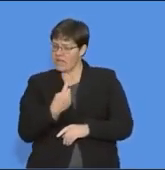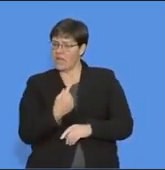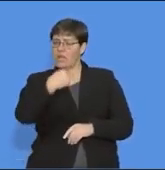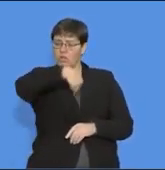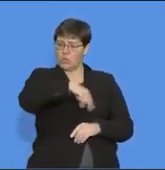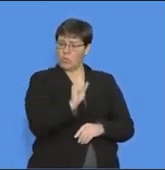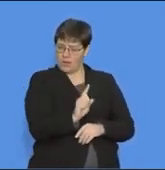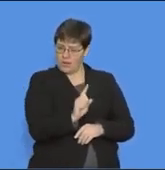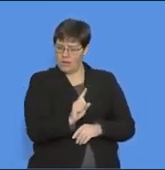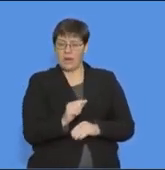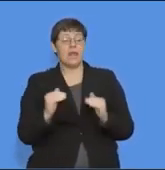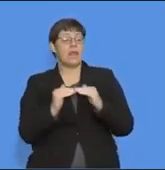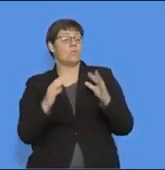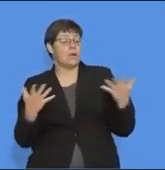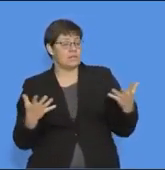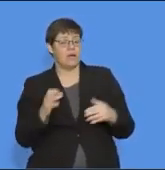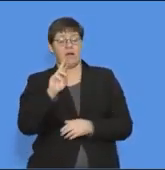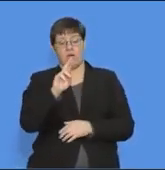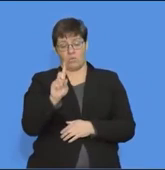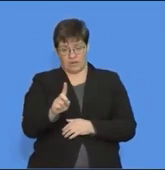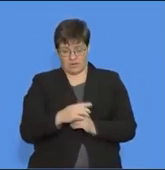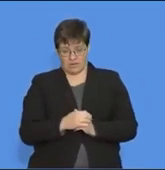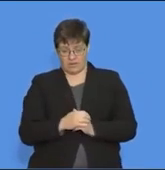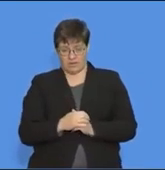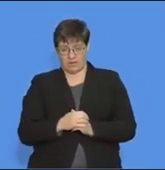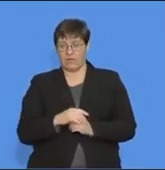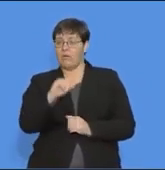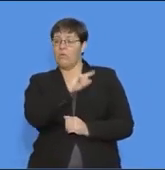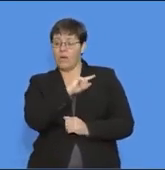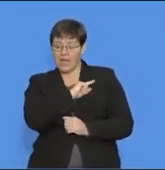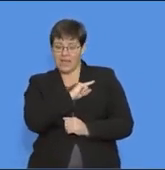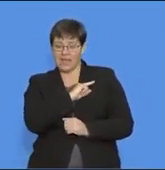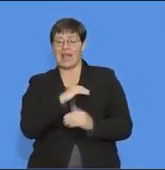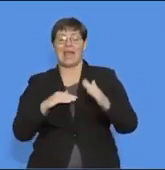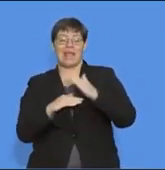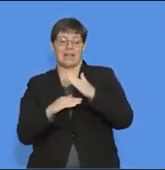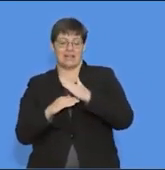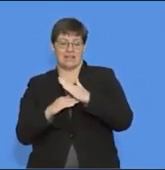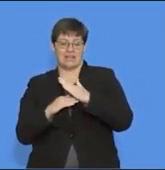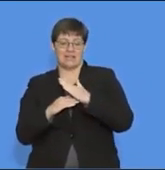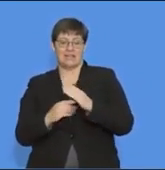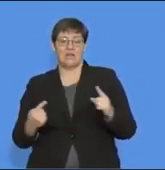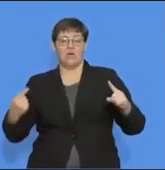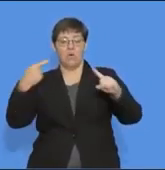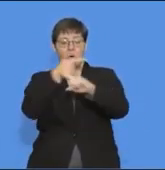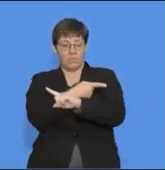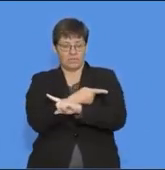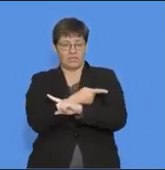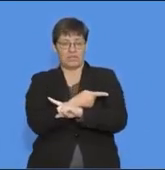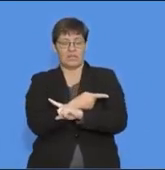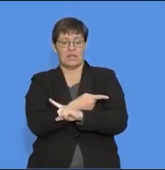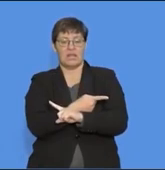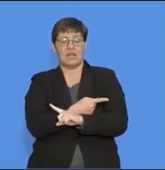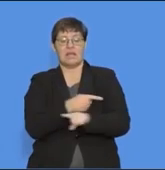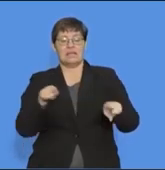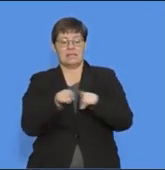say Q1 is equals to R1, because this is angles opposite